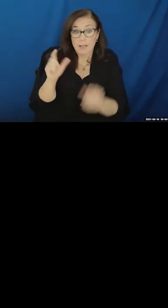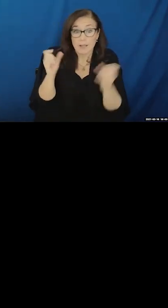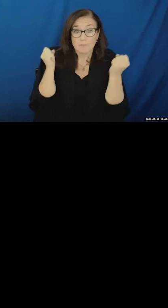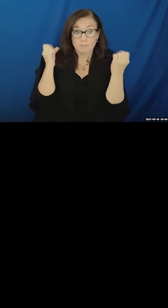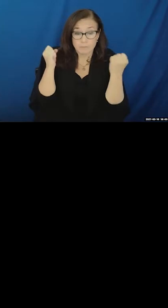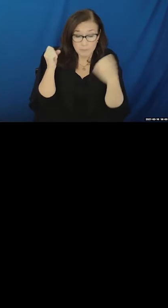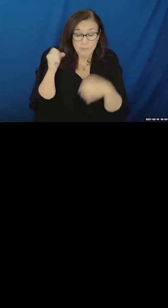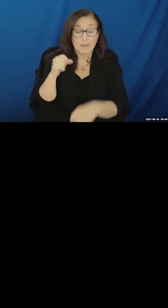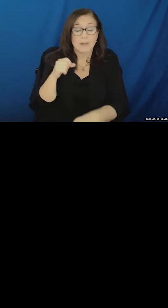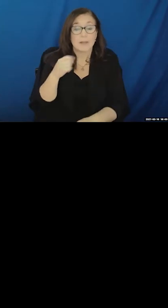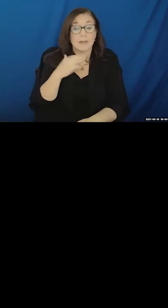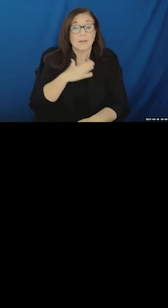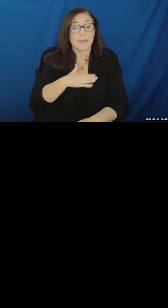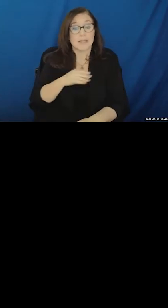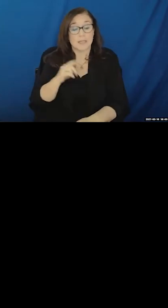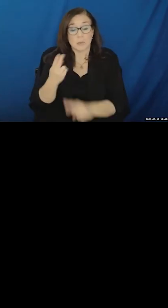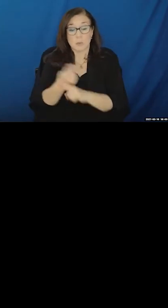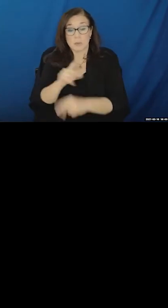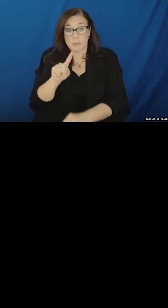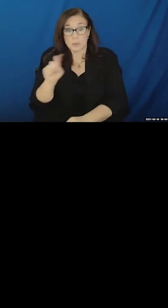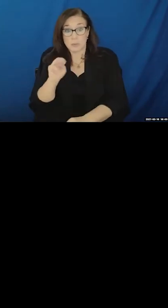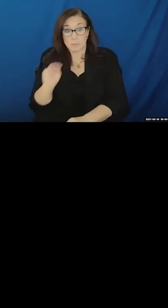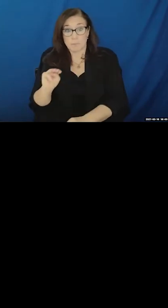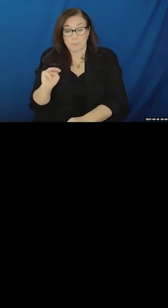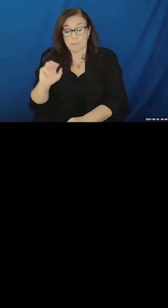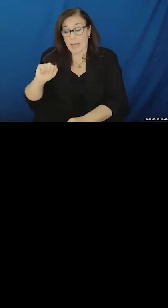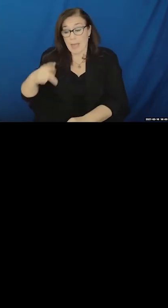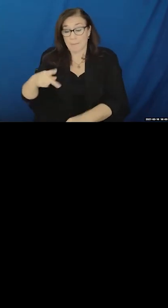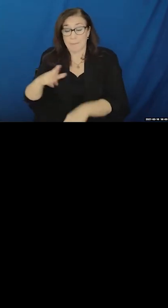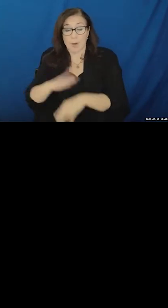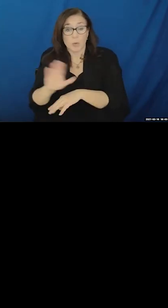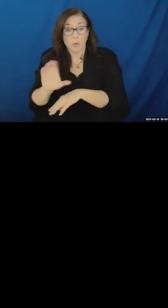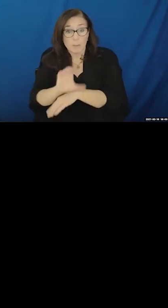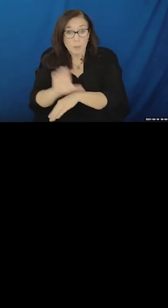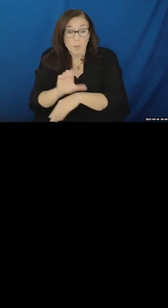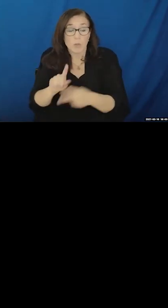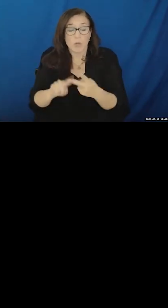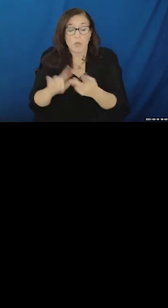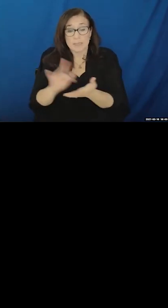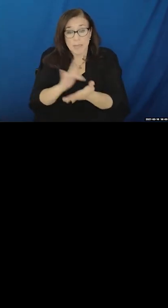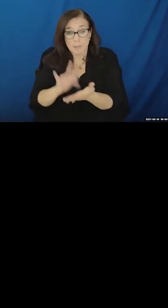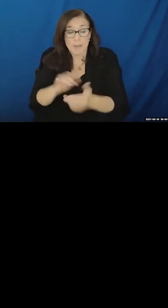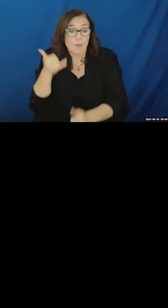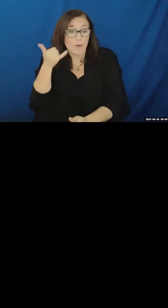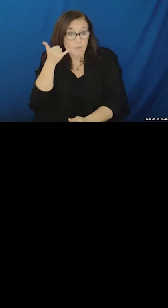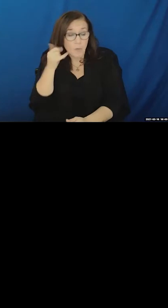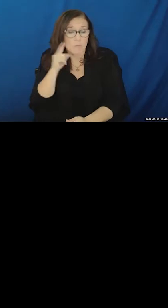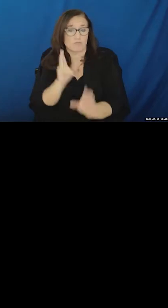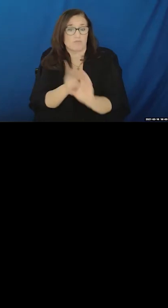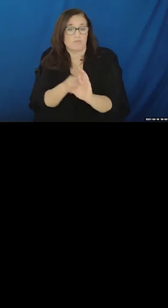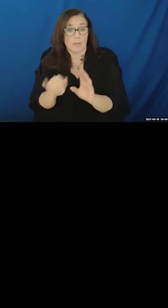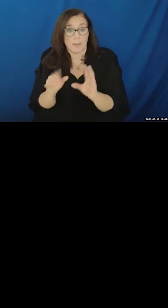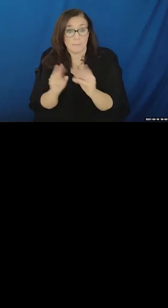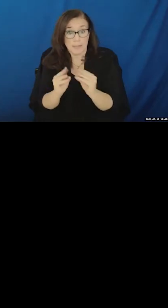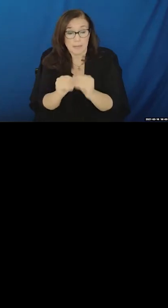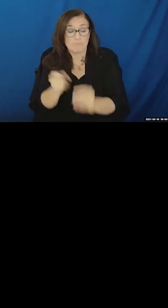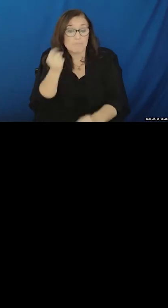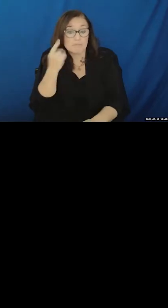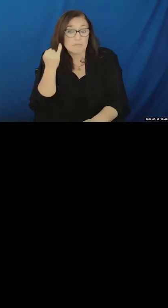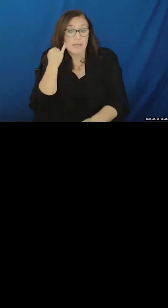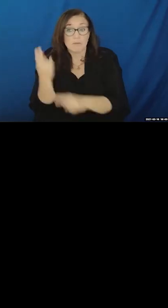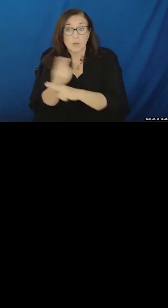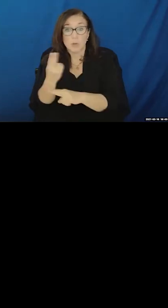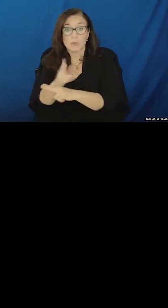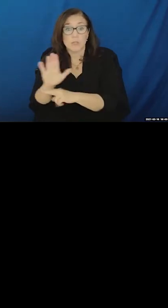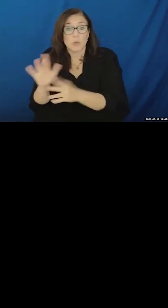Zoom app on your computer, tablet, or phone to join this meeting. If you joined this meeting through your web browser, you